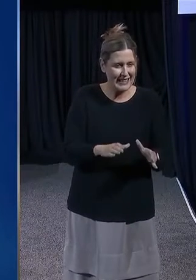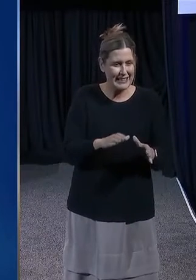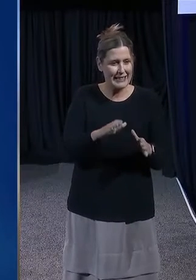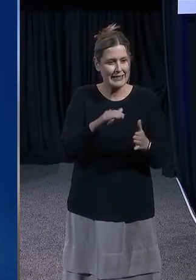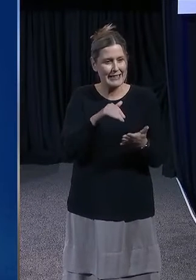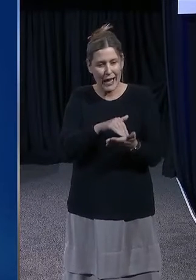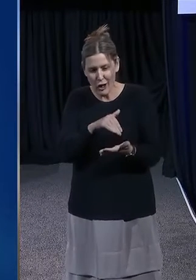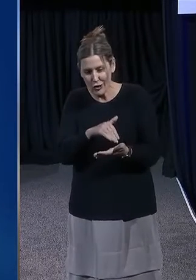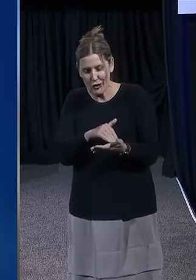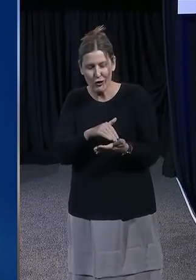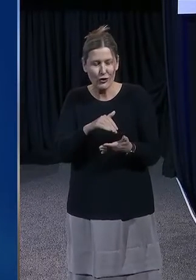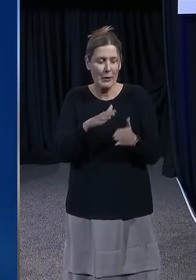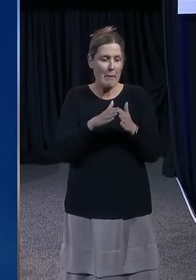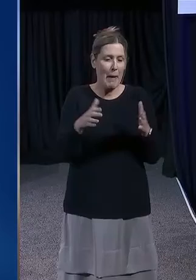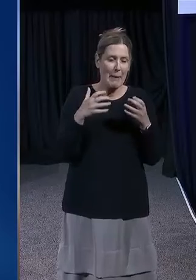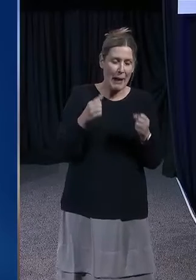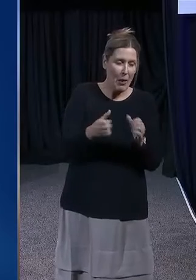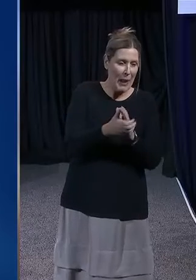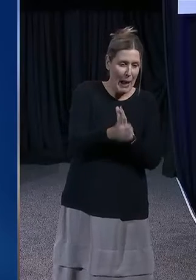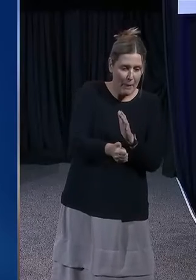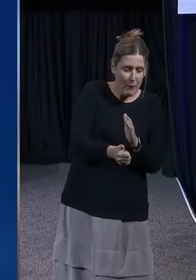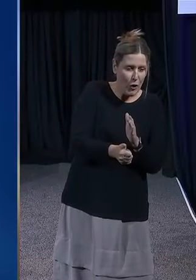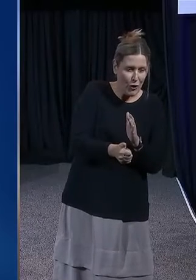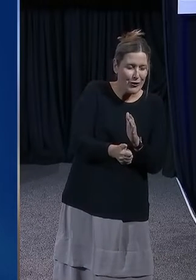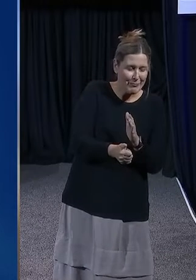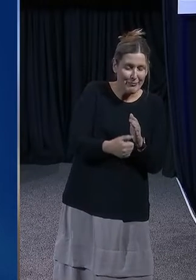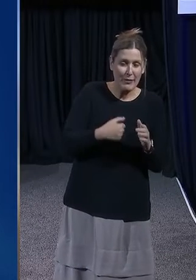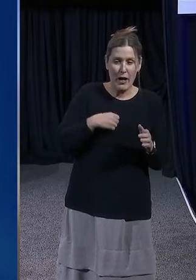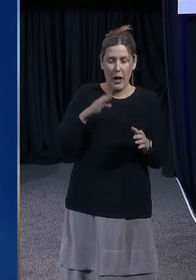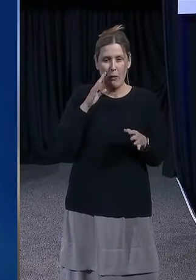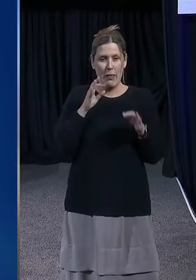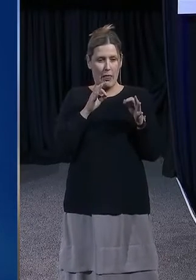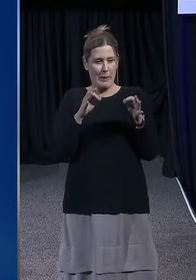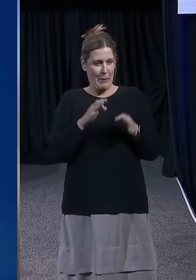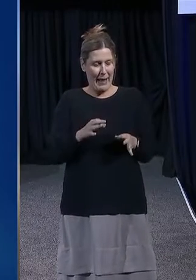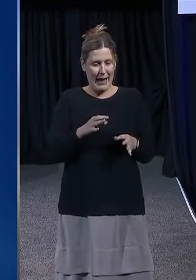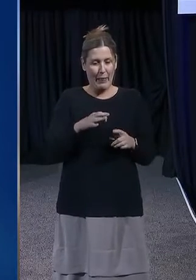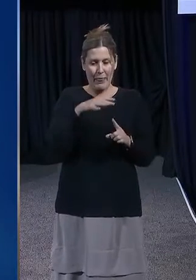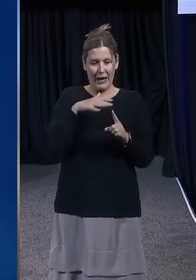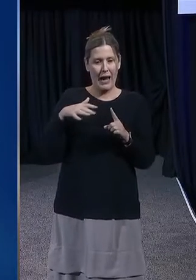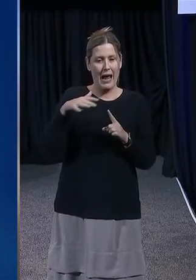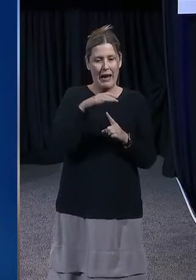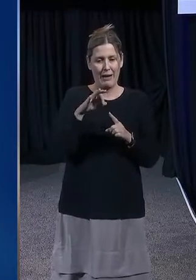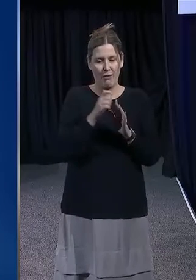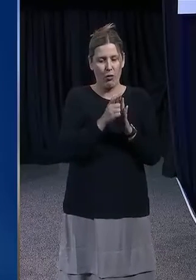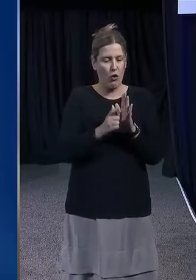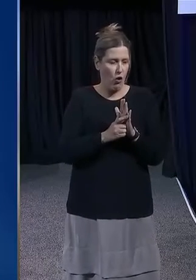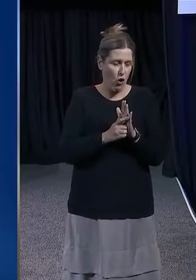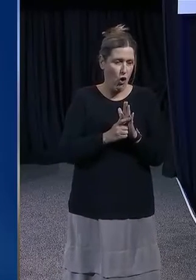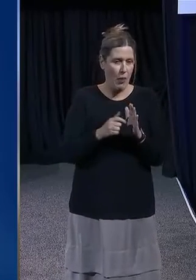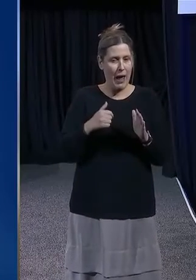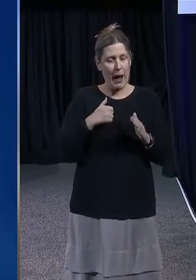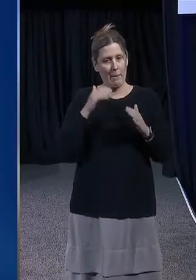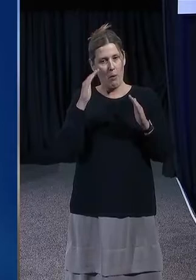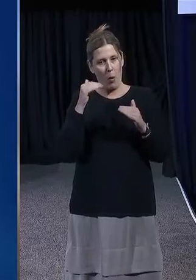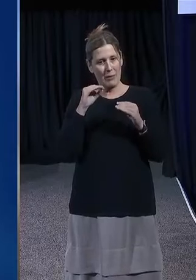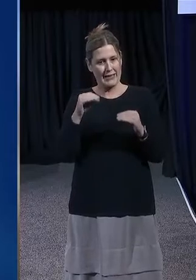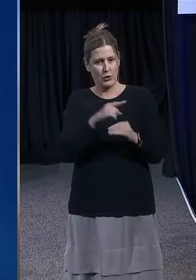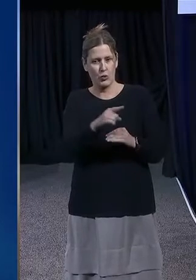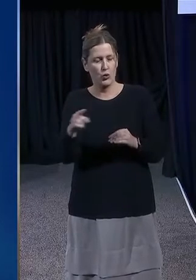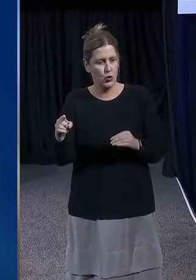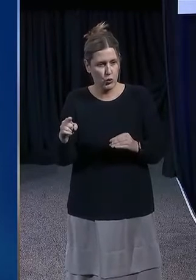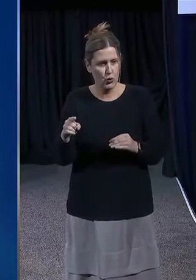experts, I'm going to do a little bit of epidemiology just to let you know that the context of the law that I am hoping to teach you is going